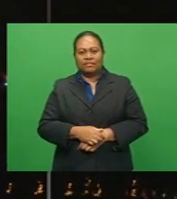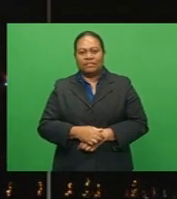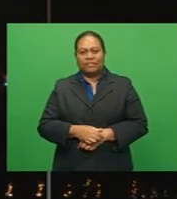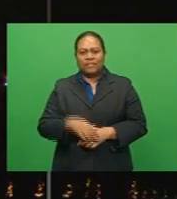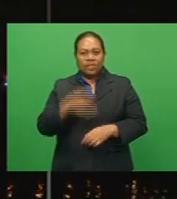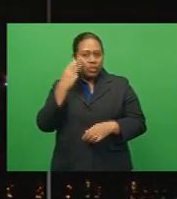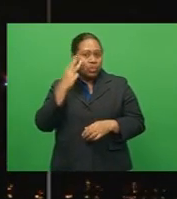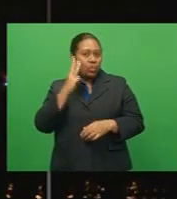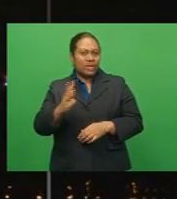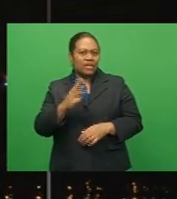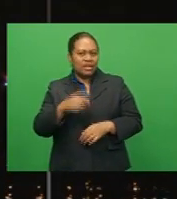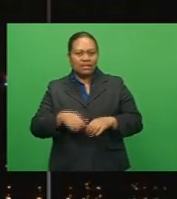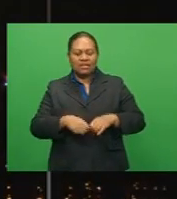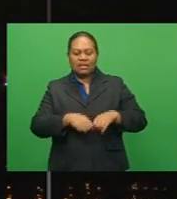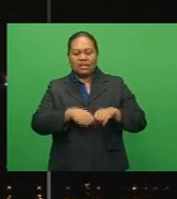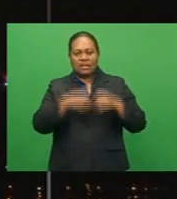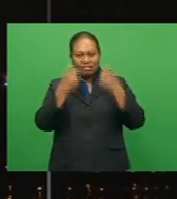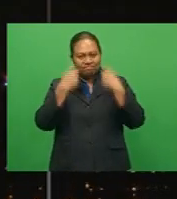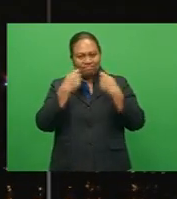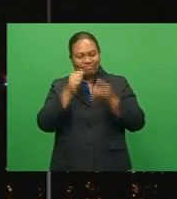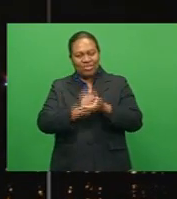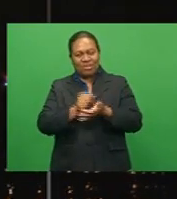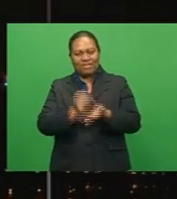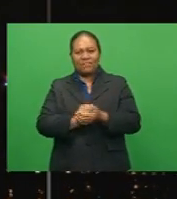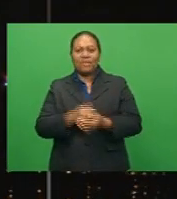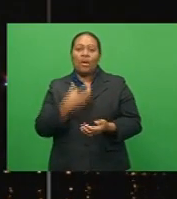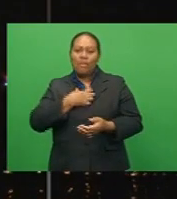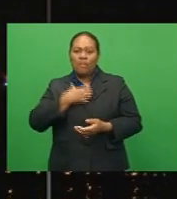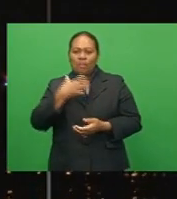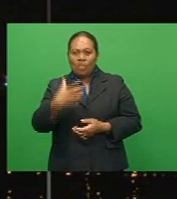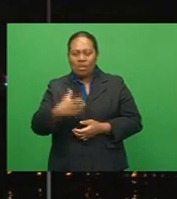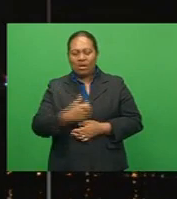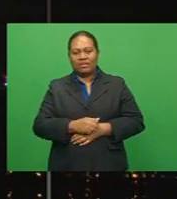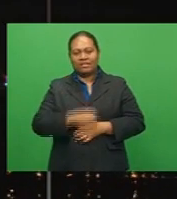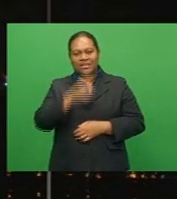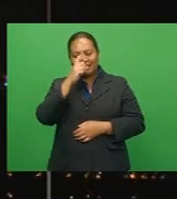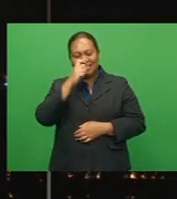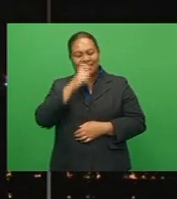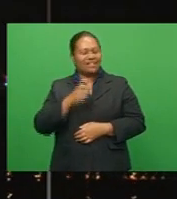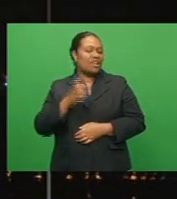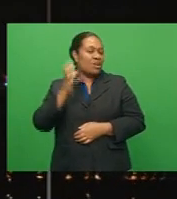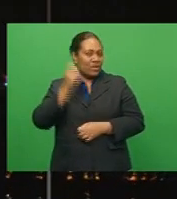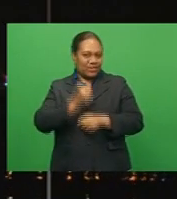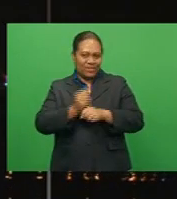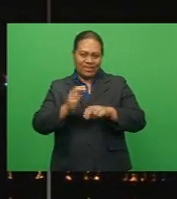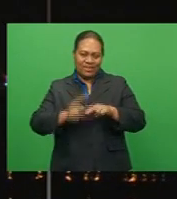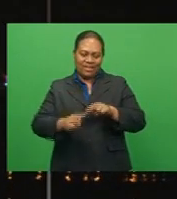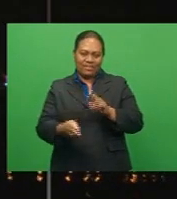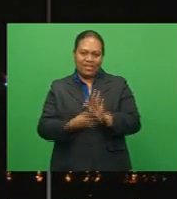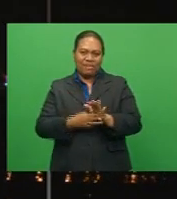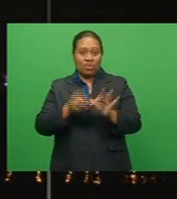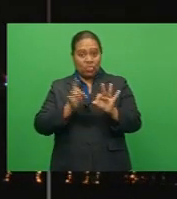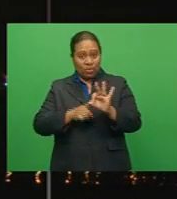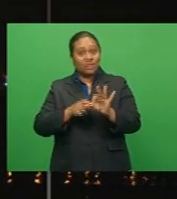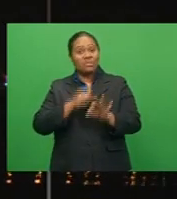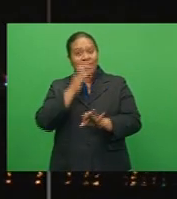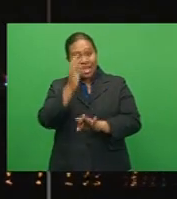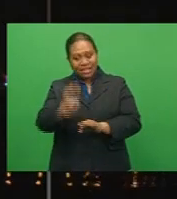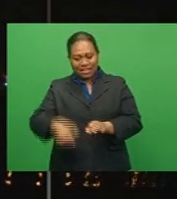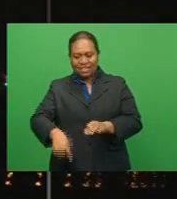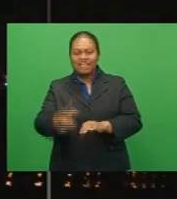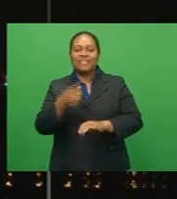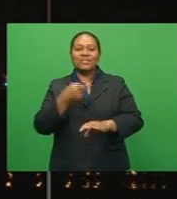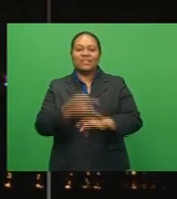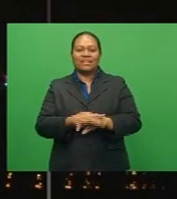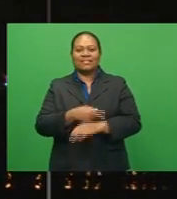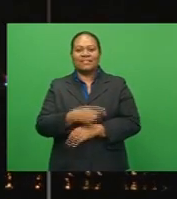witness breakdown in court. Now for these stories and others, tune in daily to our sister radio station, Gold FM. Our poll question, we're